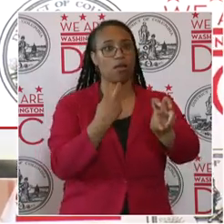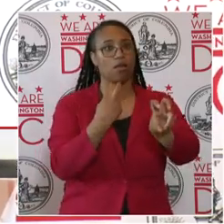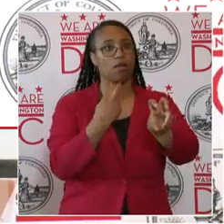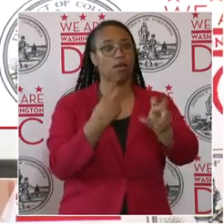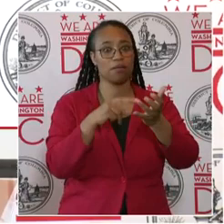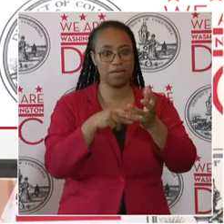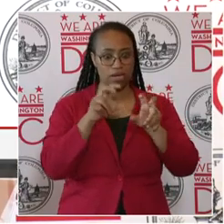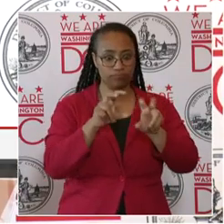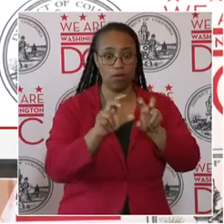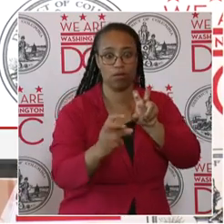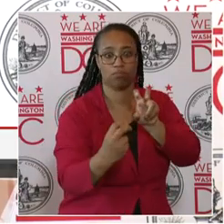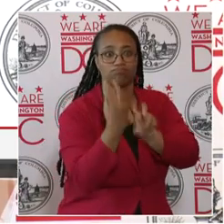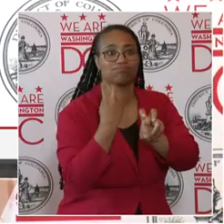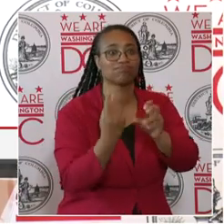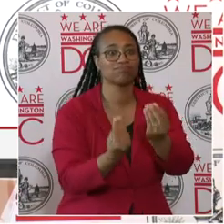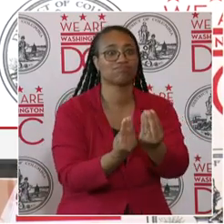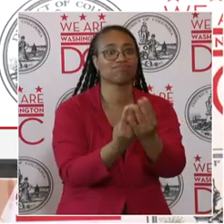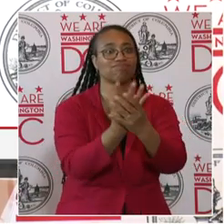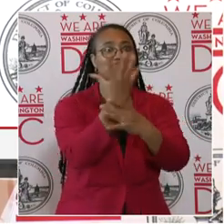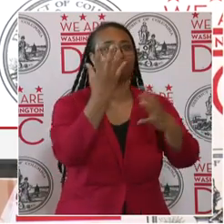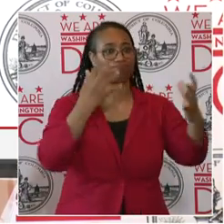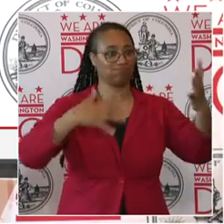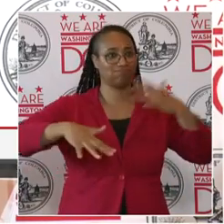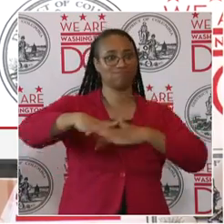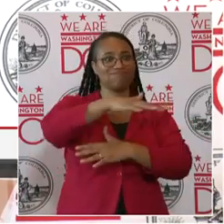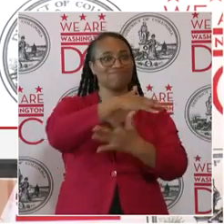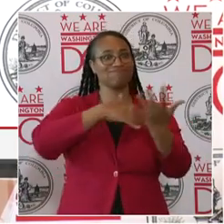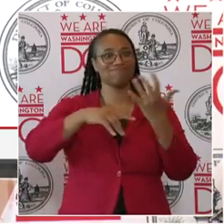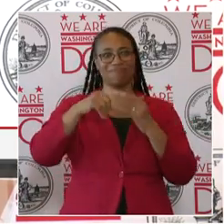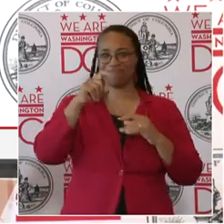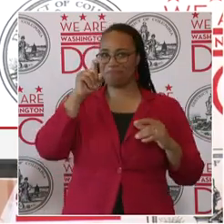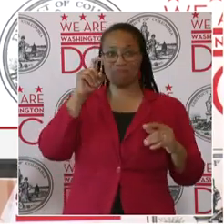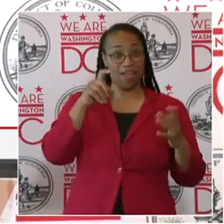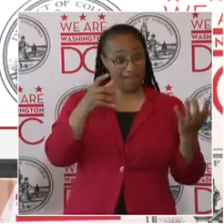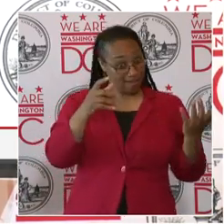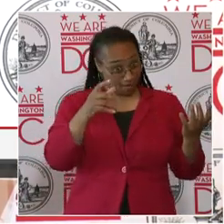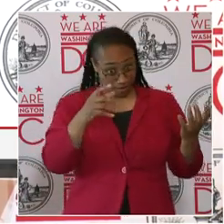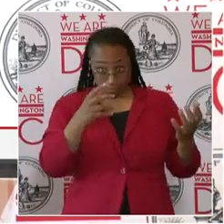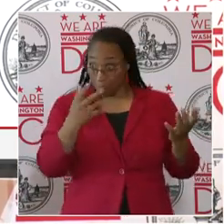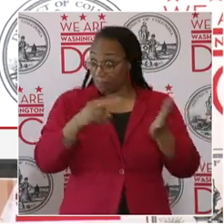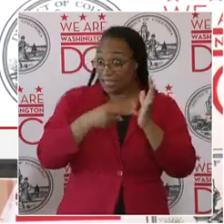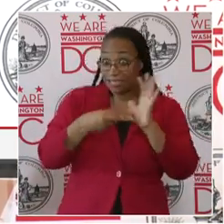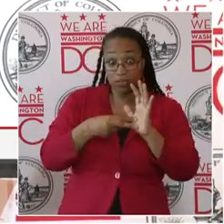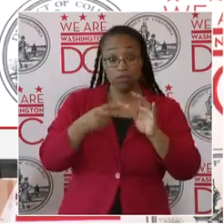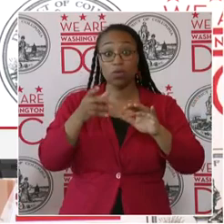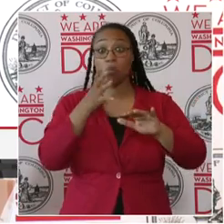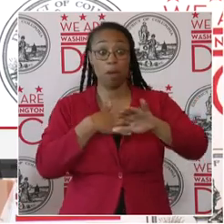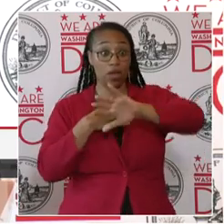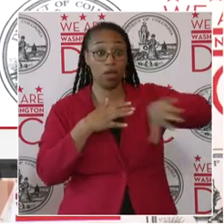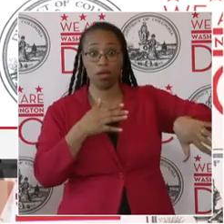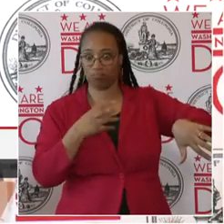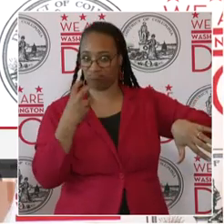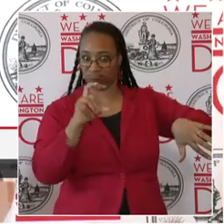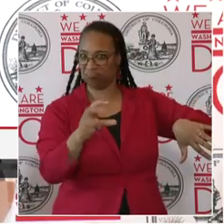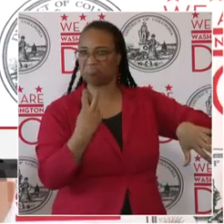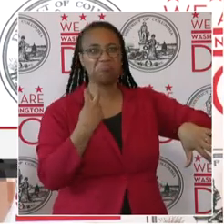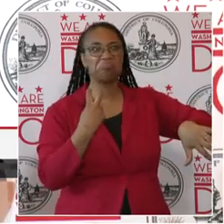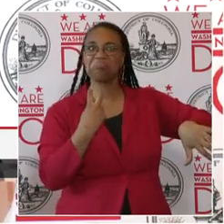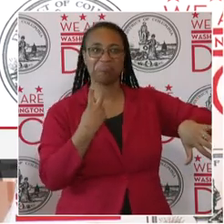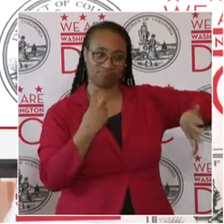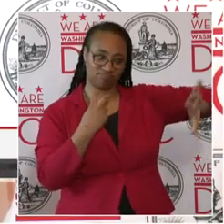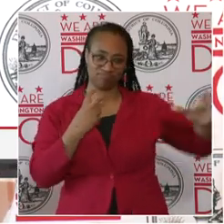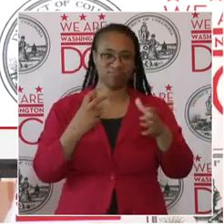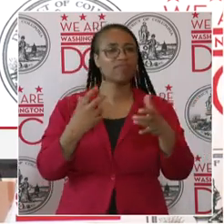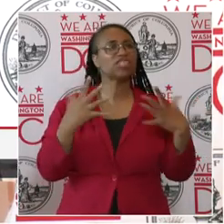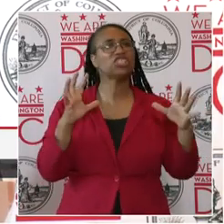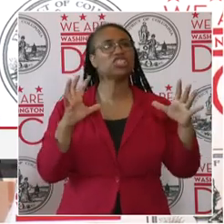all know that you can't come back without the women. The women are making sure that they